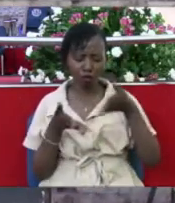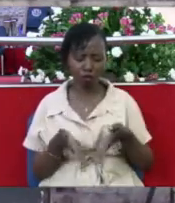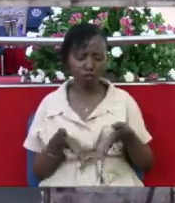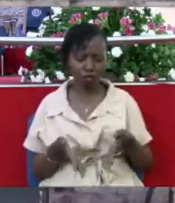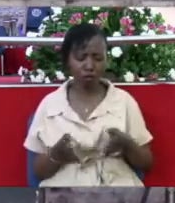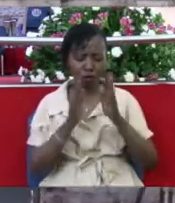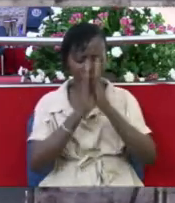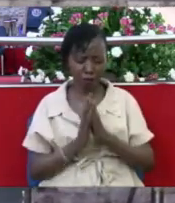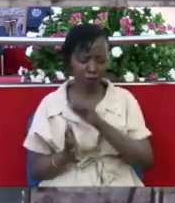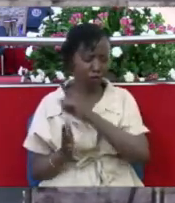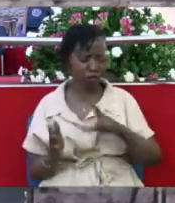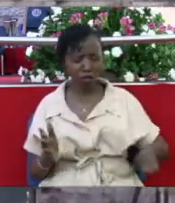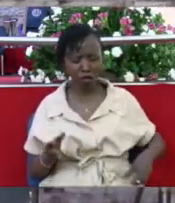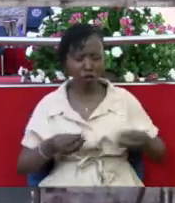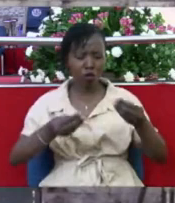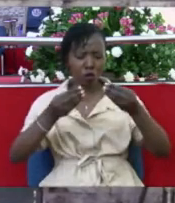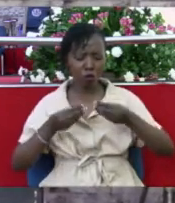that, Lord, you would bring light into our